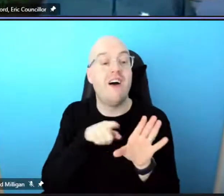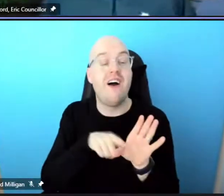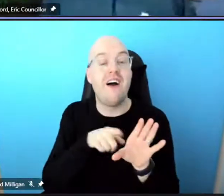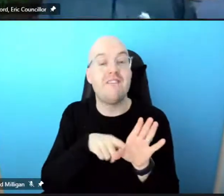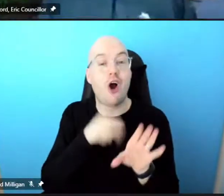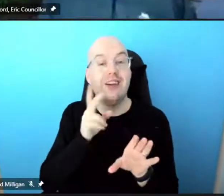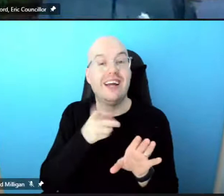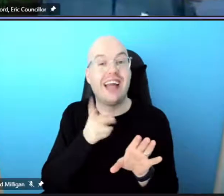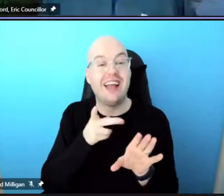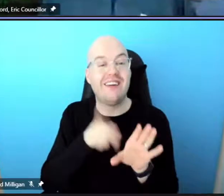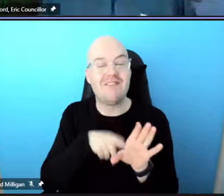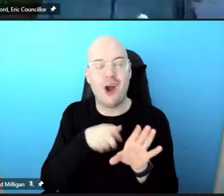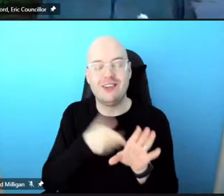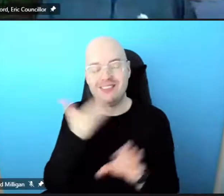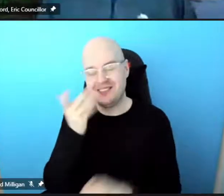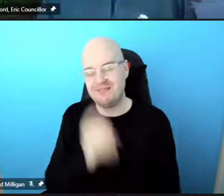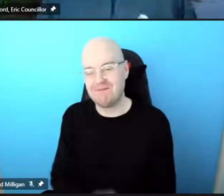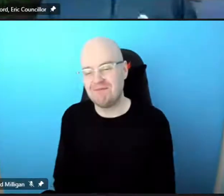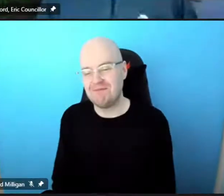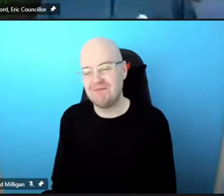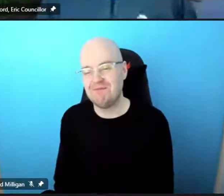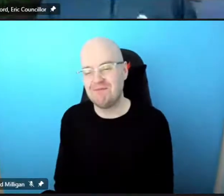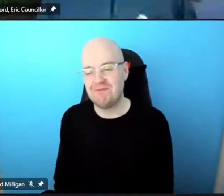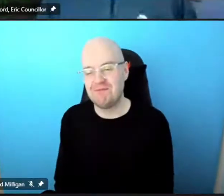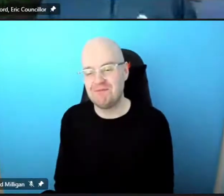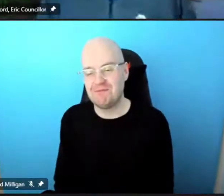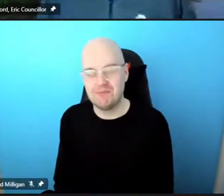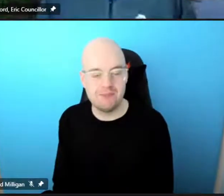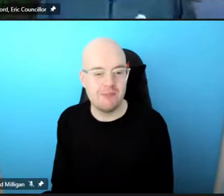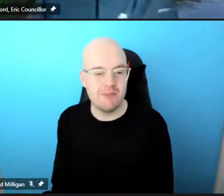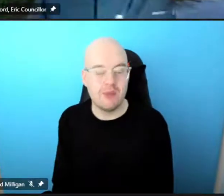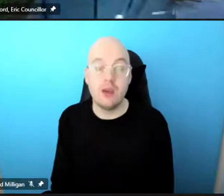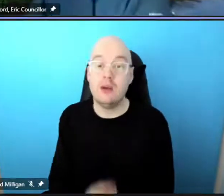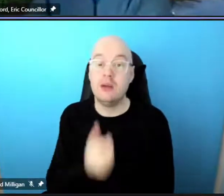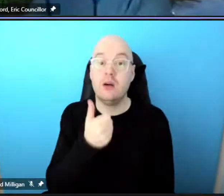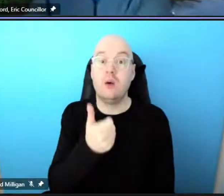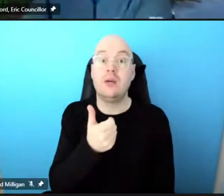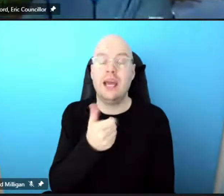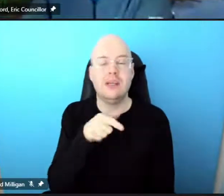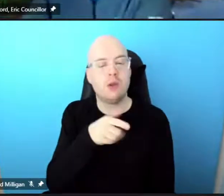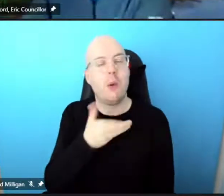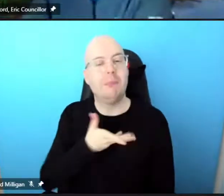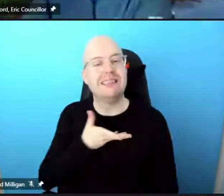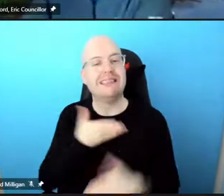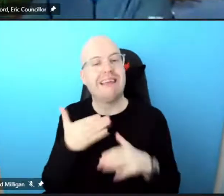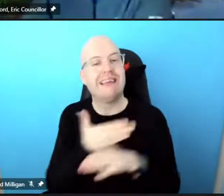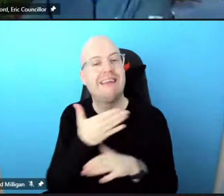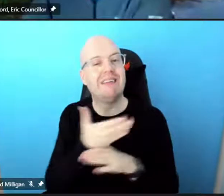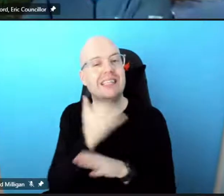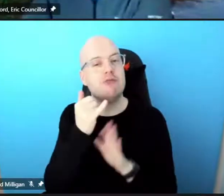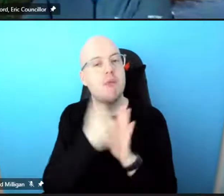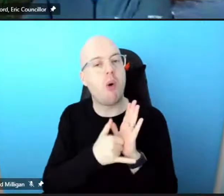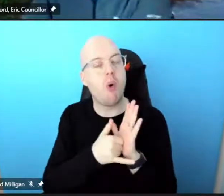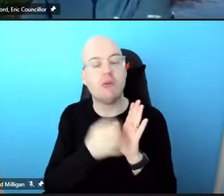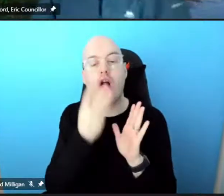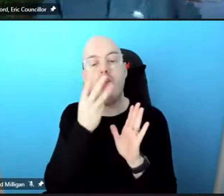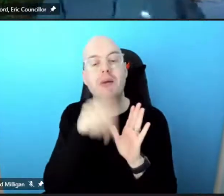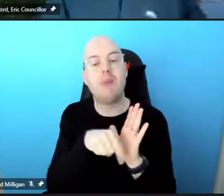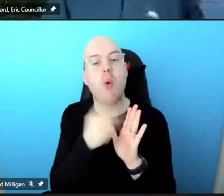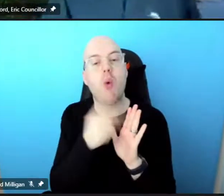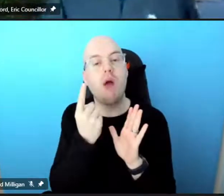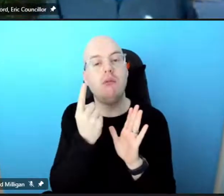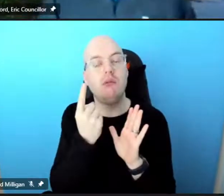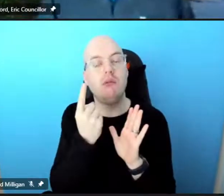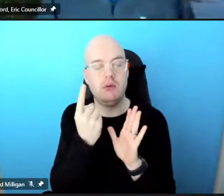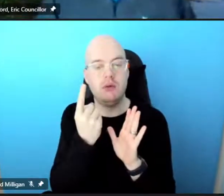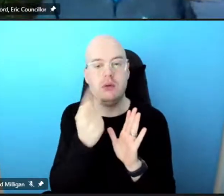Yvonne. Thank you, Chair. This is the activity report, as stated at 3.1, takes you from the end of October